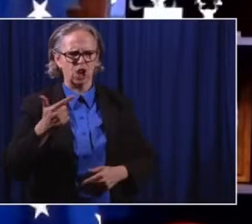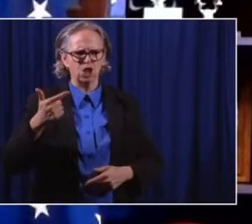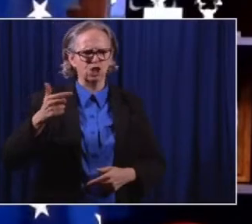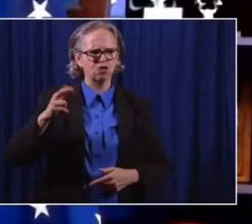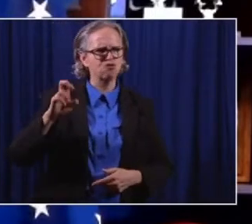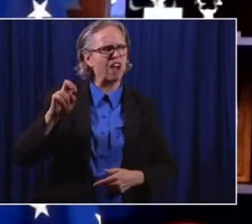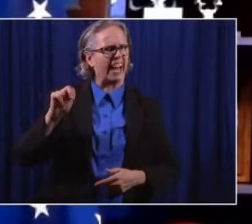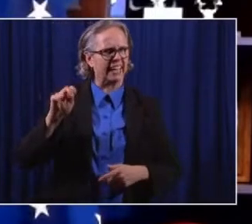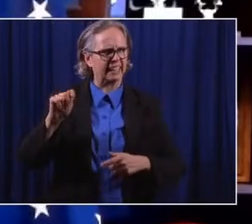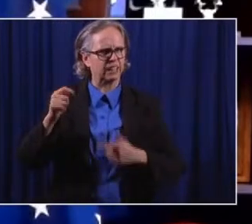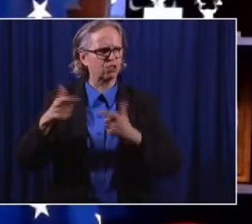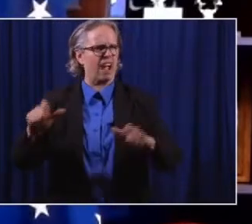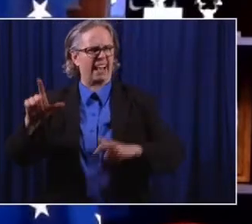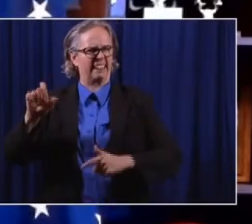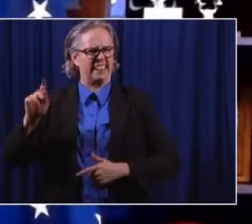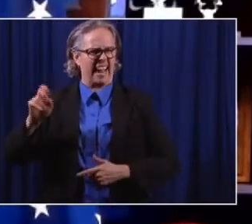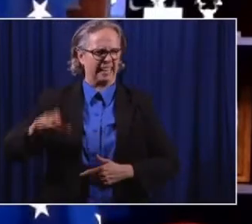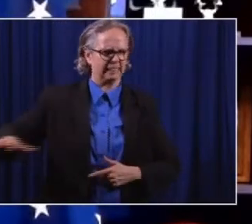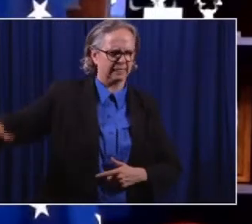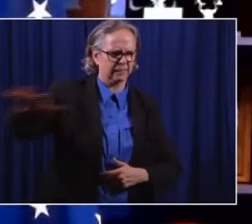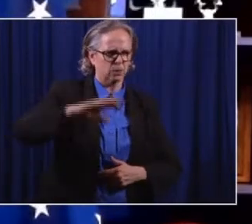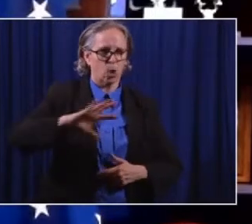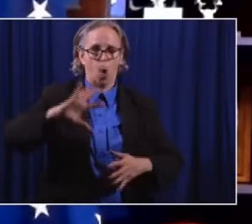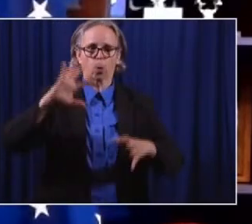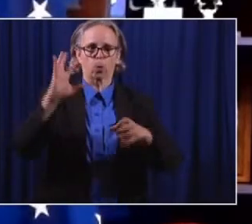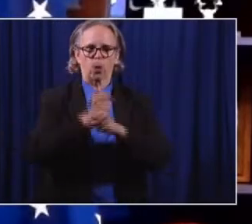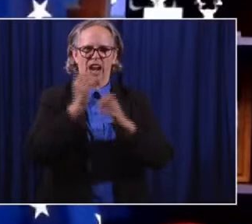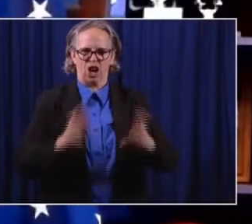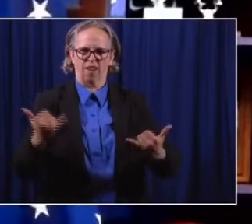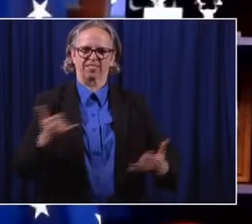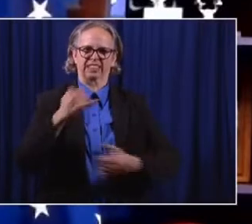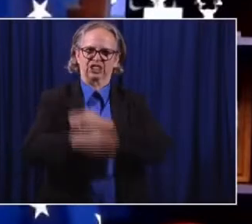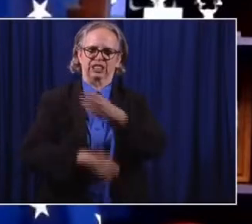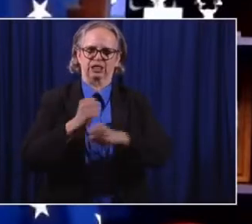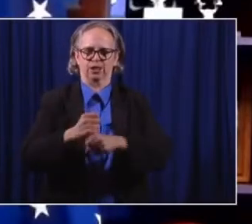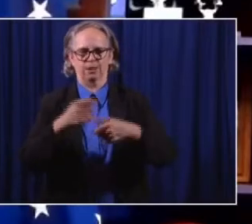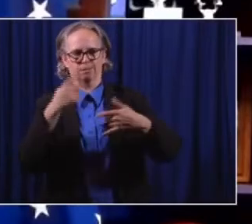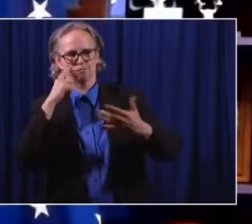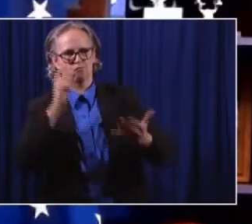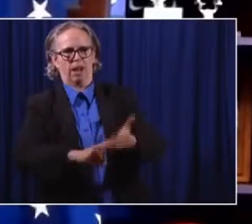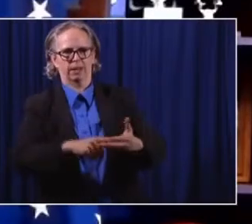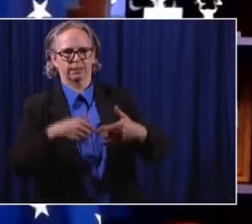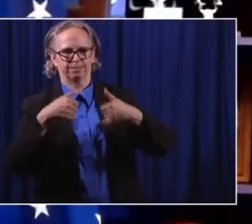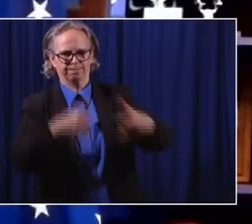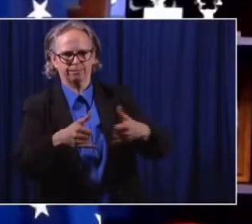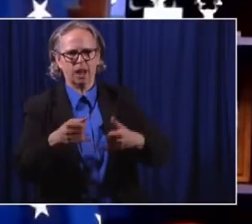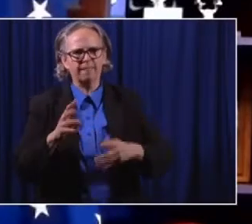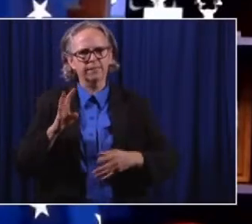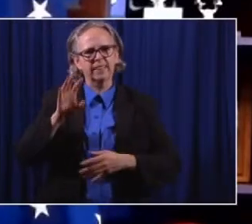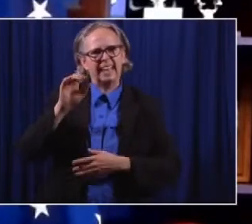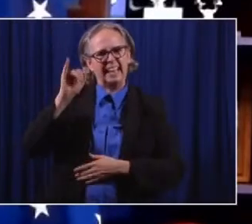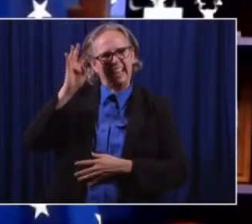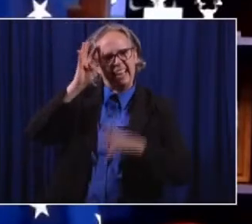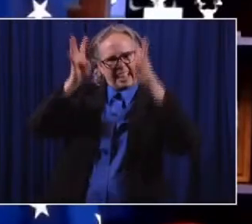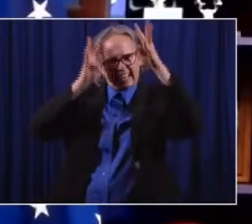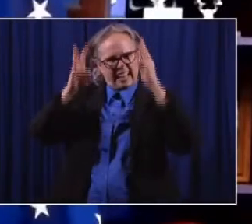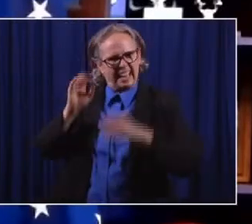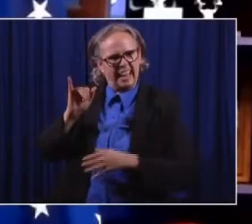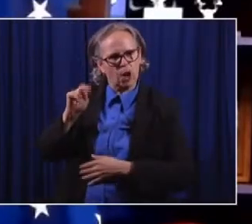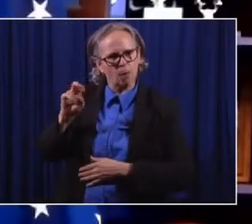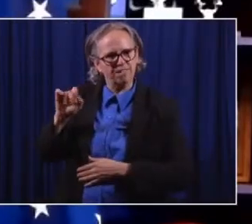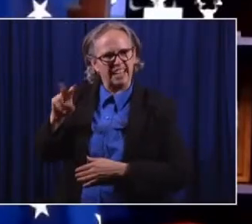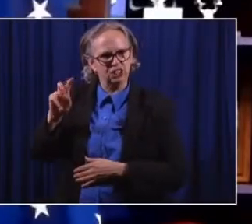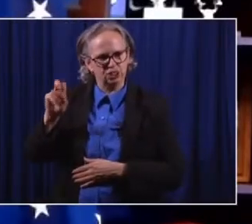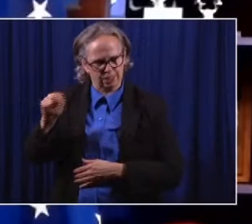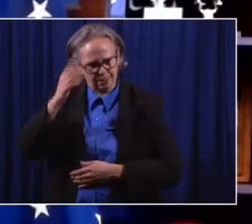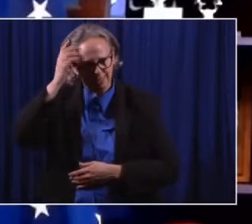Excellence and Innovation Award winner this year. And there are only 10 small business development centers of nearly 1,000 across the